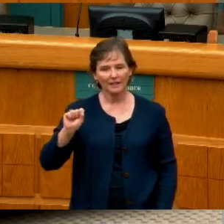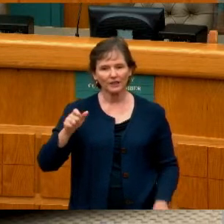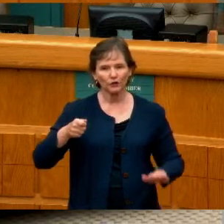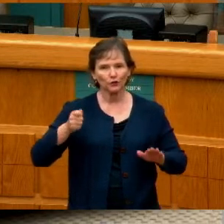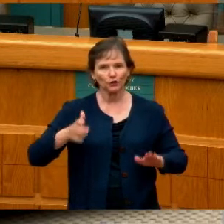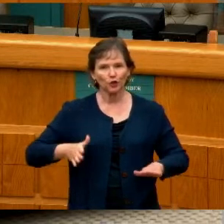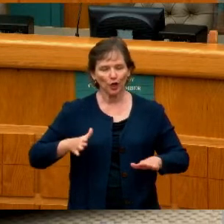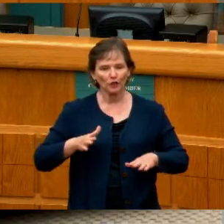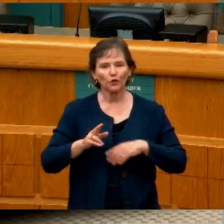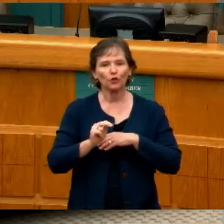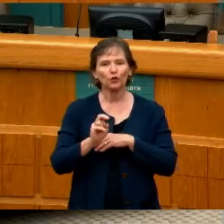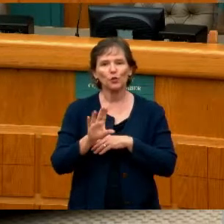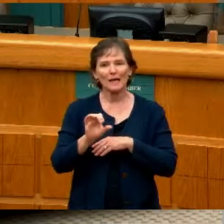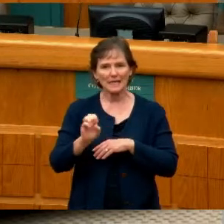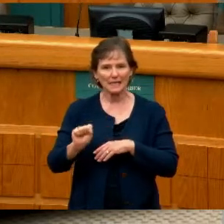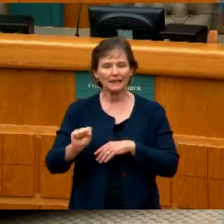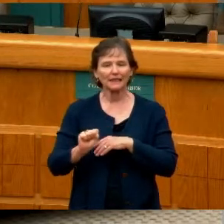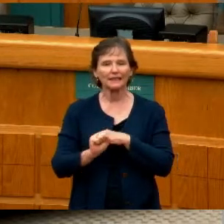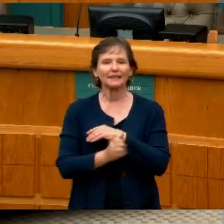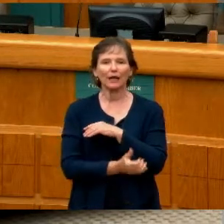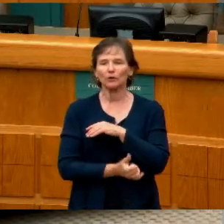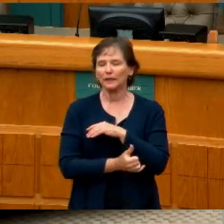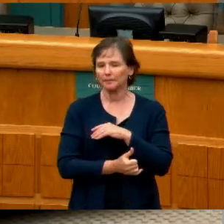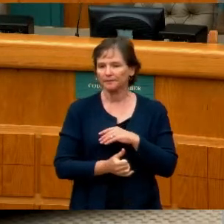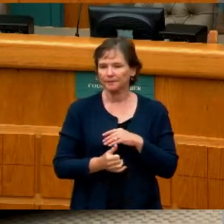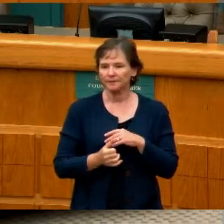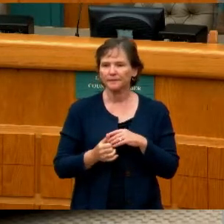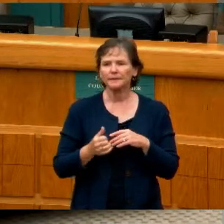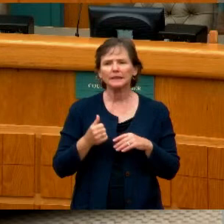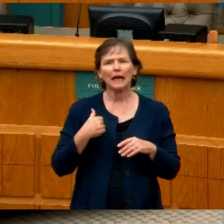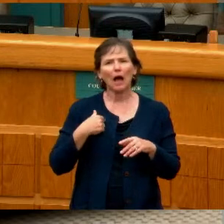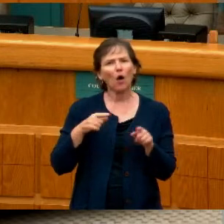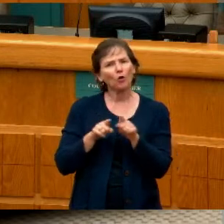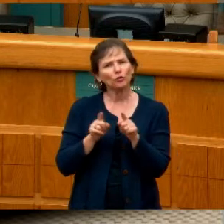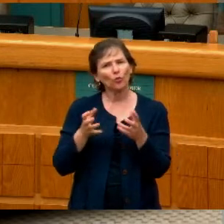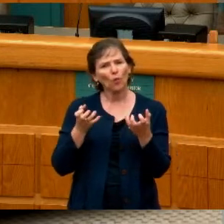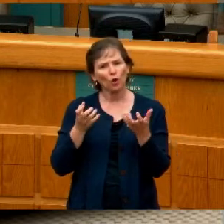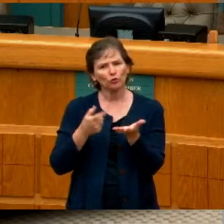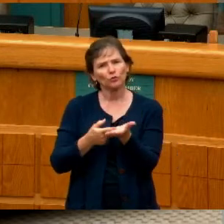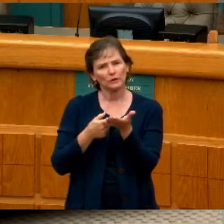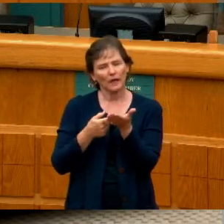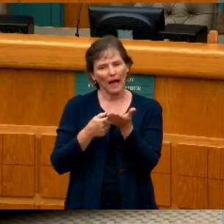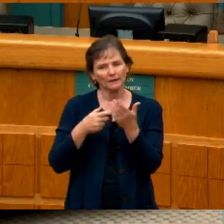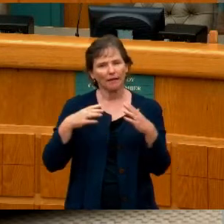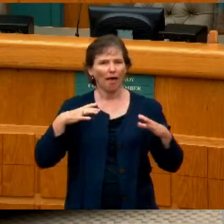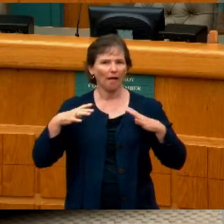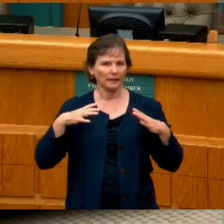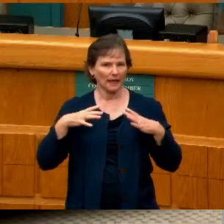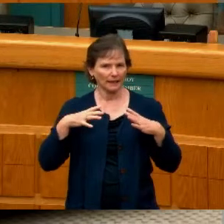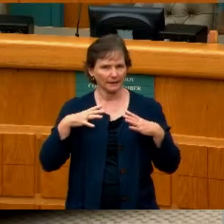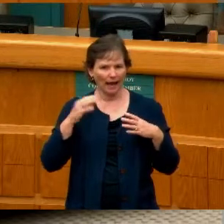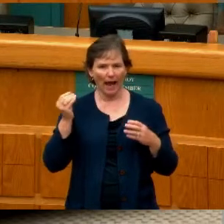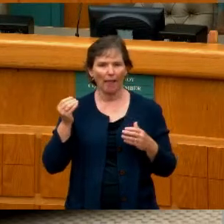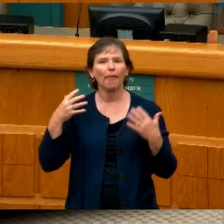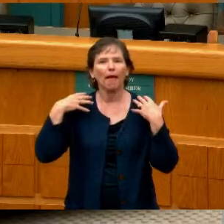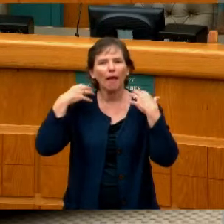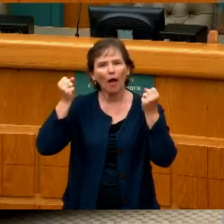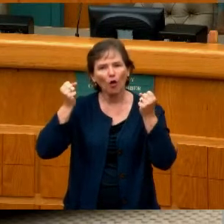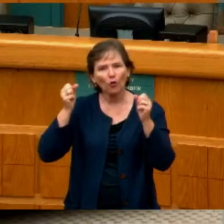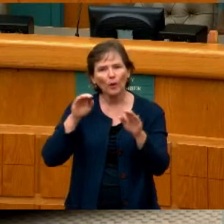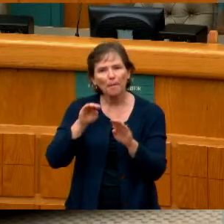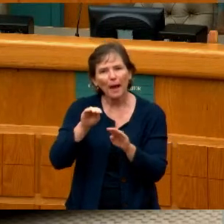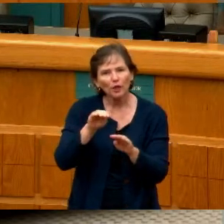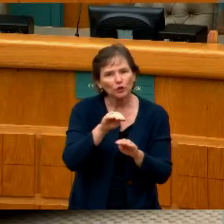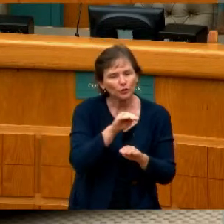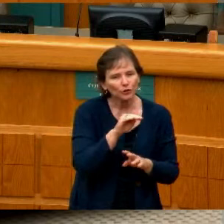Good afternoon, everybody. Barbara Canales, Nueces County Judge. My outline today is also going to be